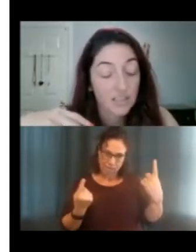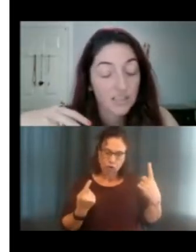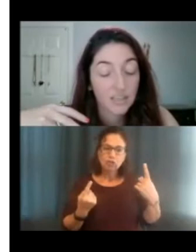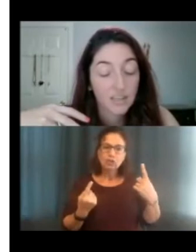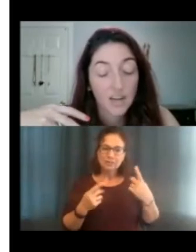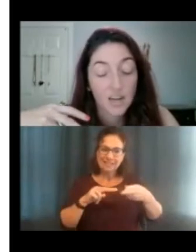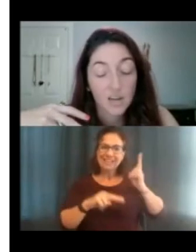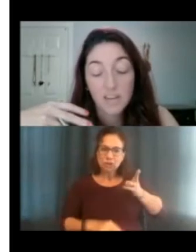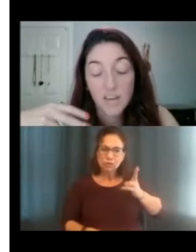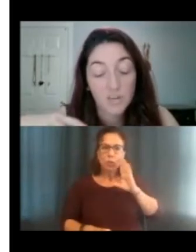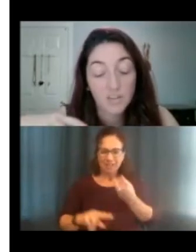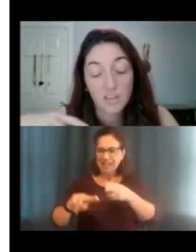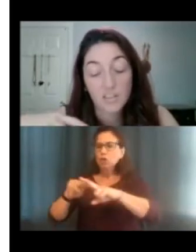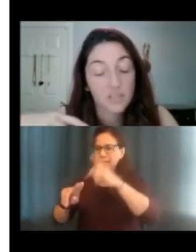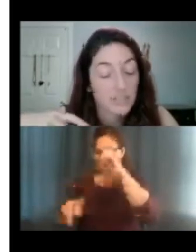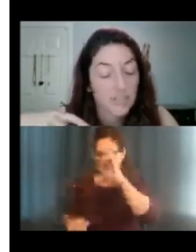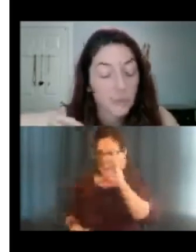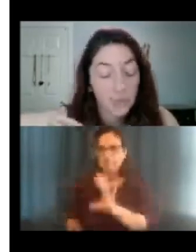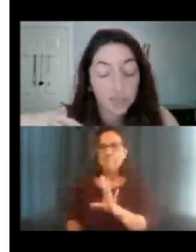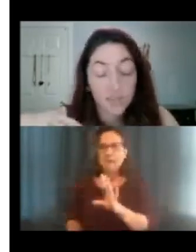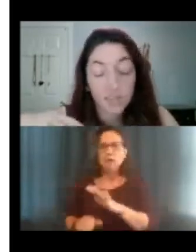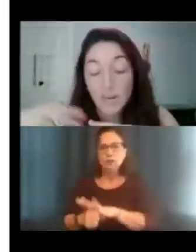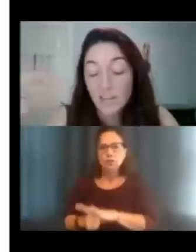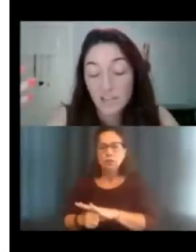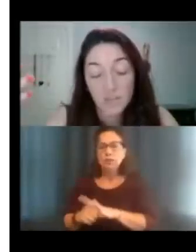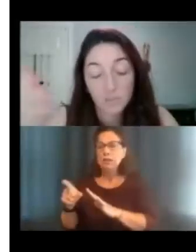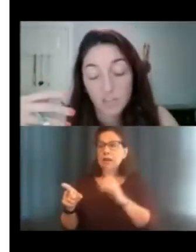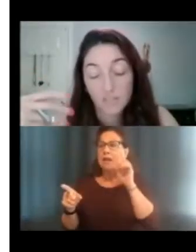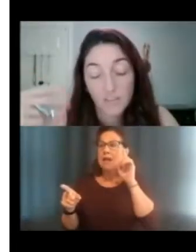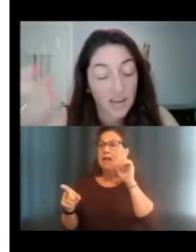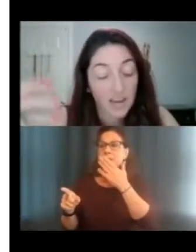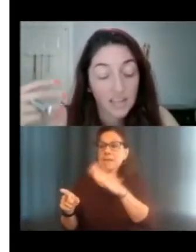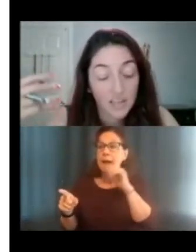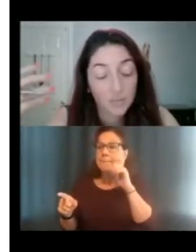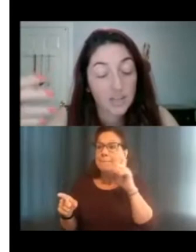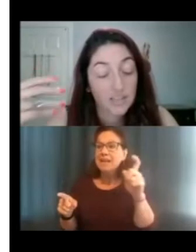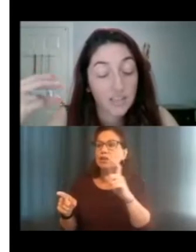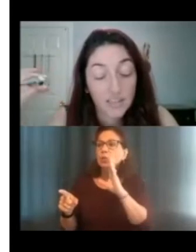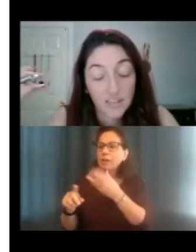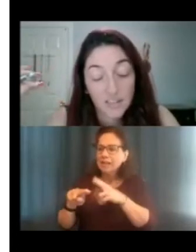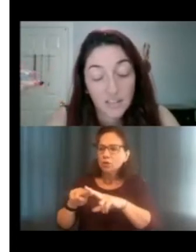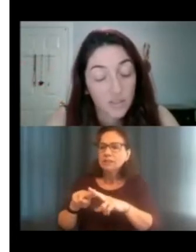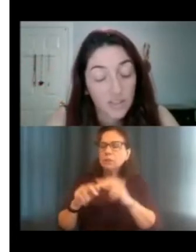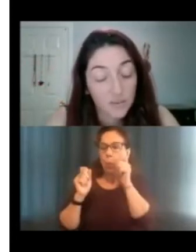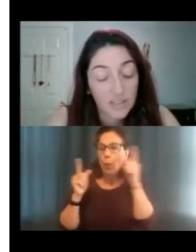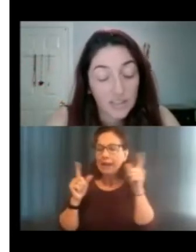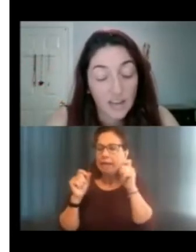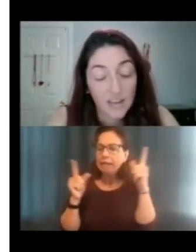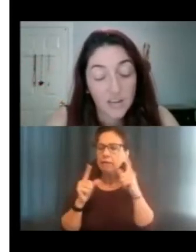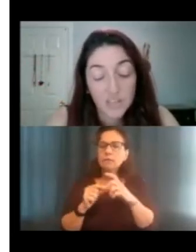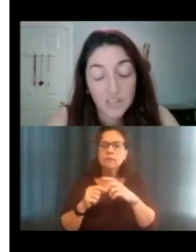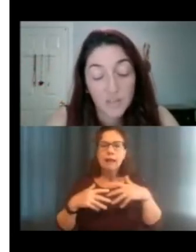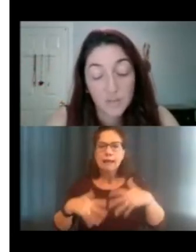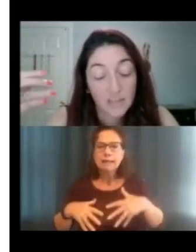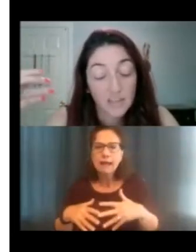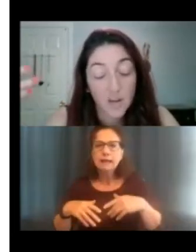and distress, and nightmares are associated with increased waking symptoms of anxiety, depression, suicide risk,